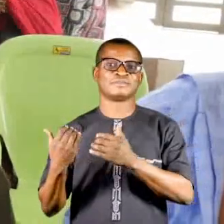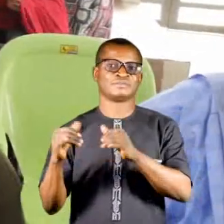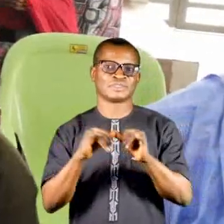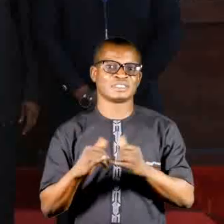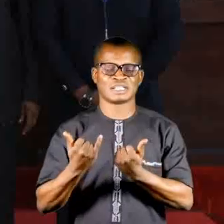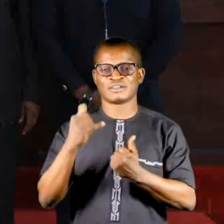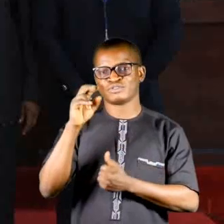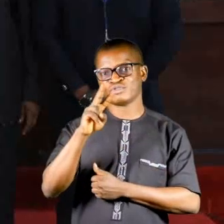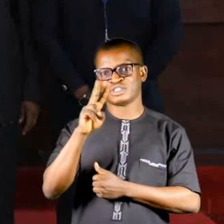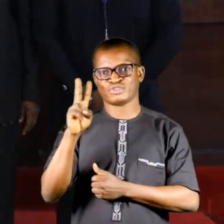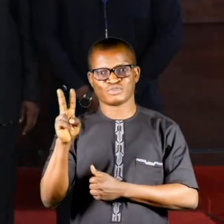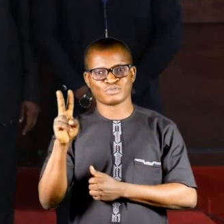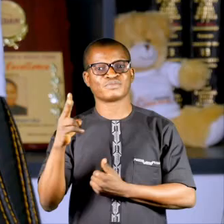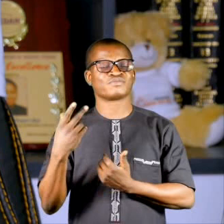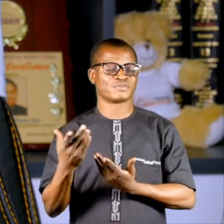we currently have